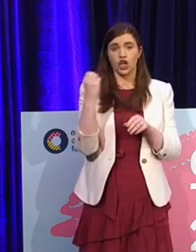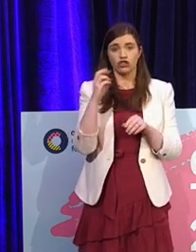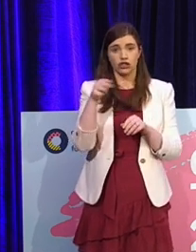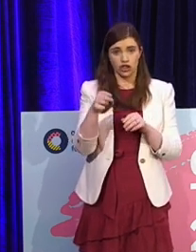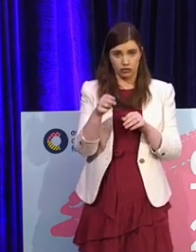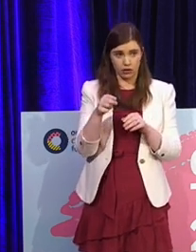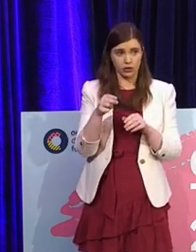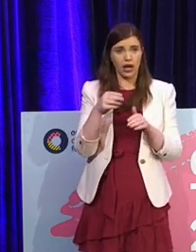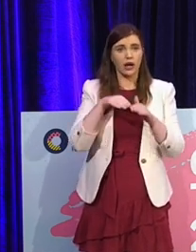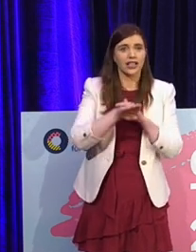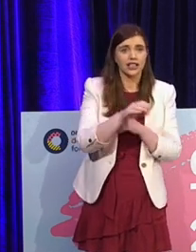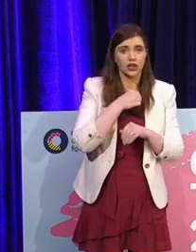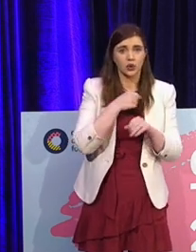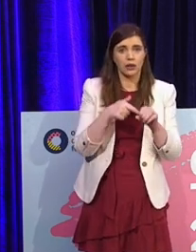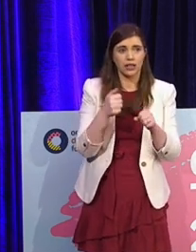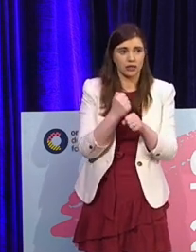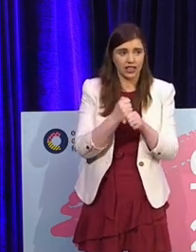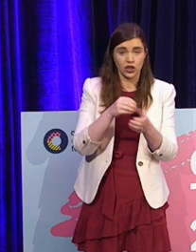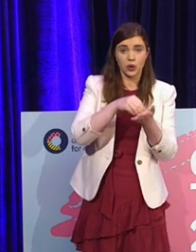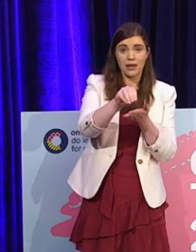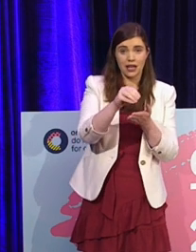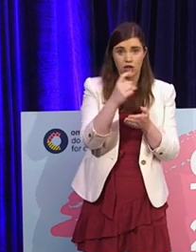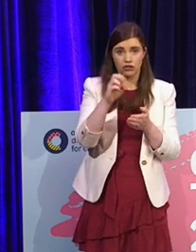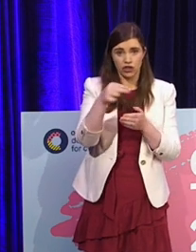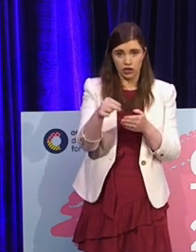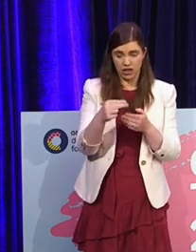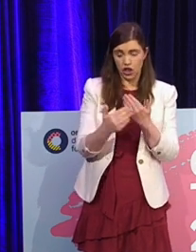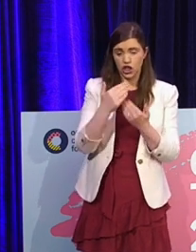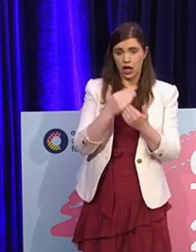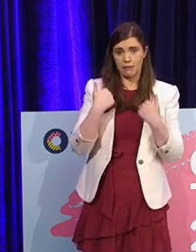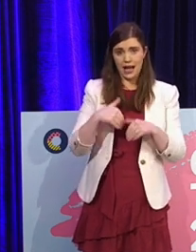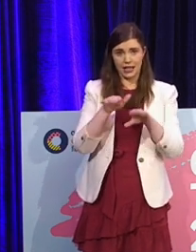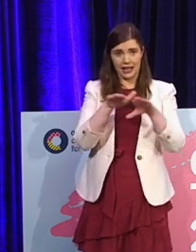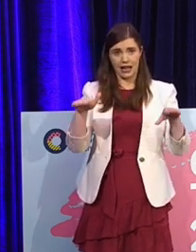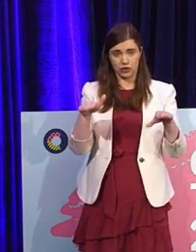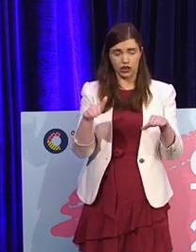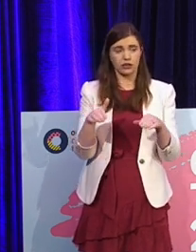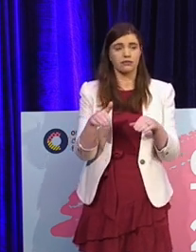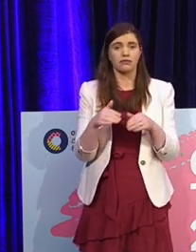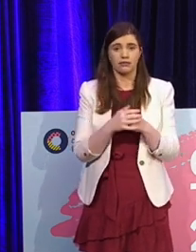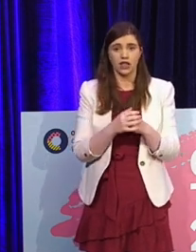the petrol station to pay. And there was a young lad behind the counter.